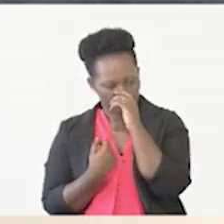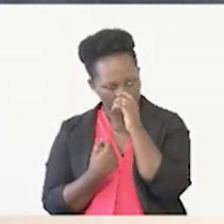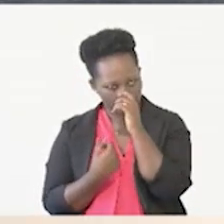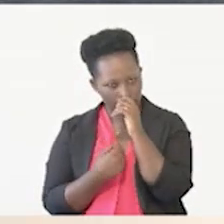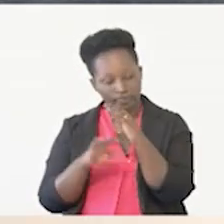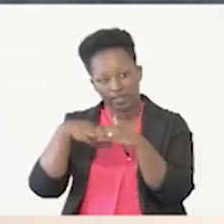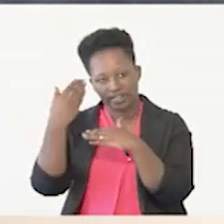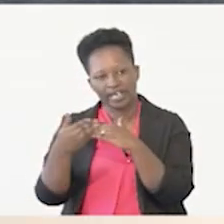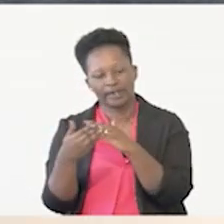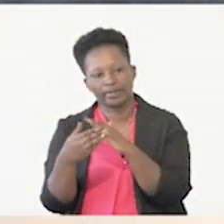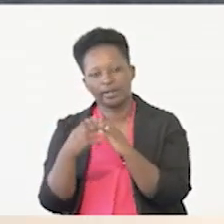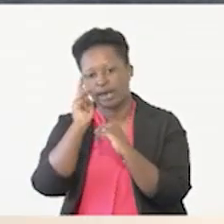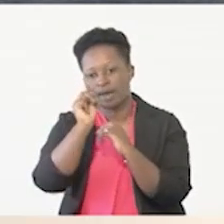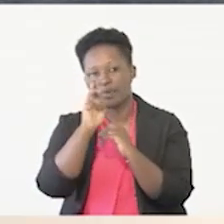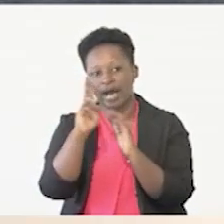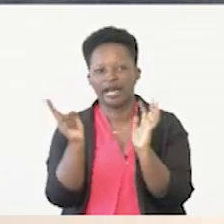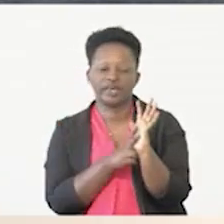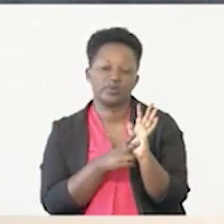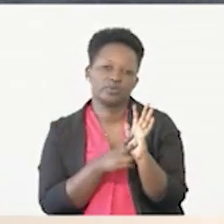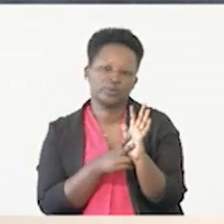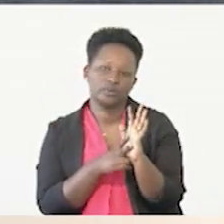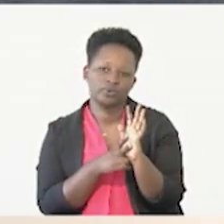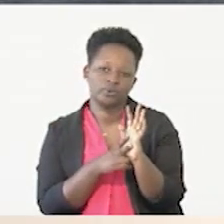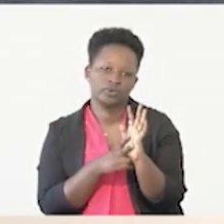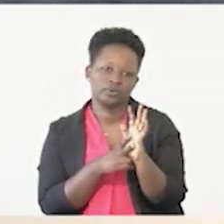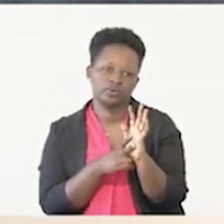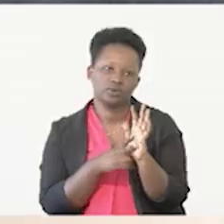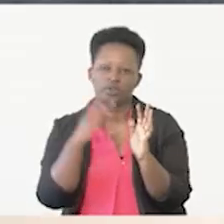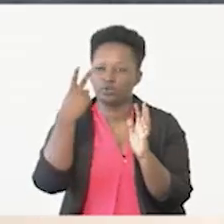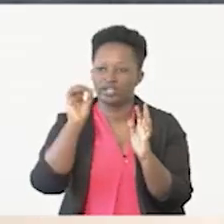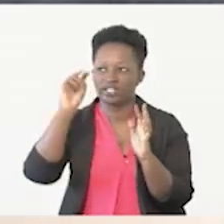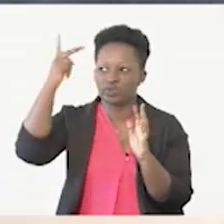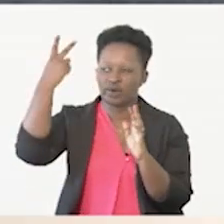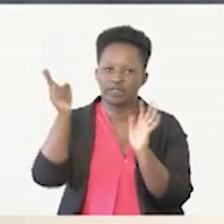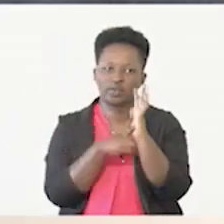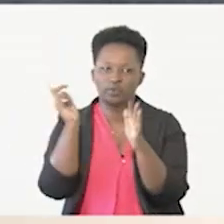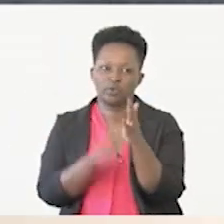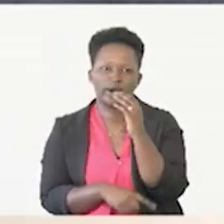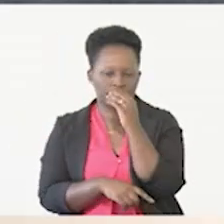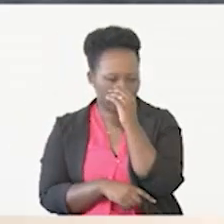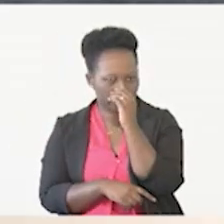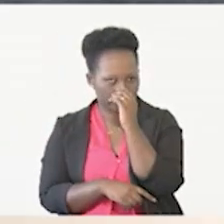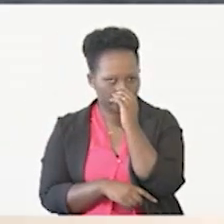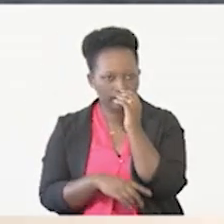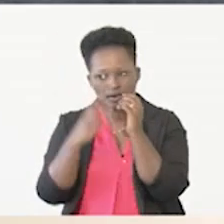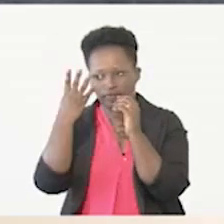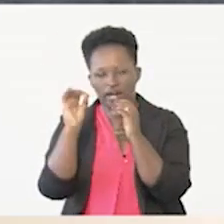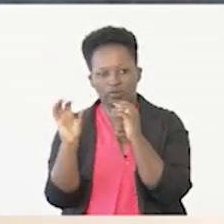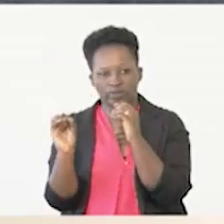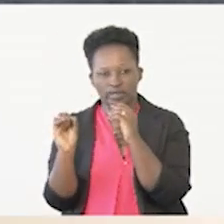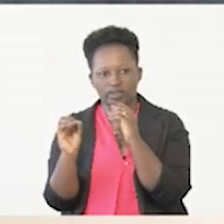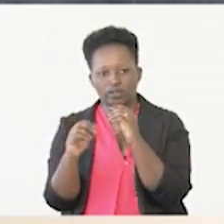Then from there, our marginal revenue will be, what is 20 squared? 20 squared is 400.